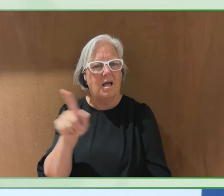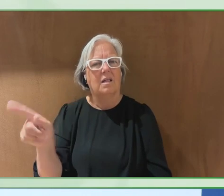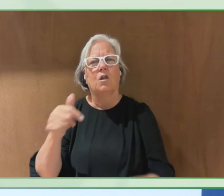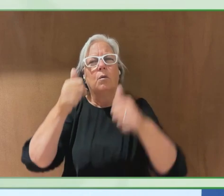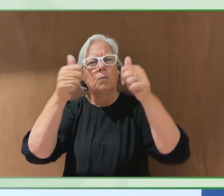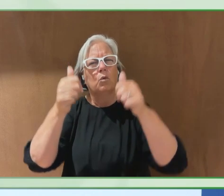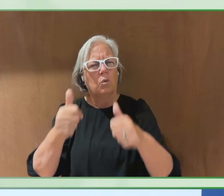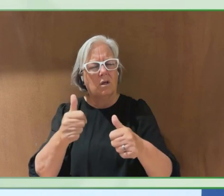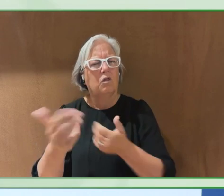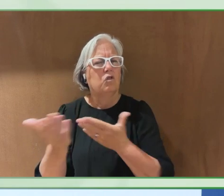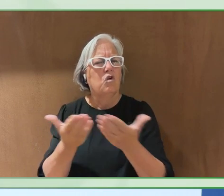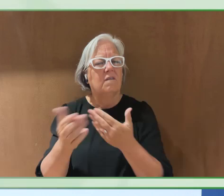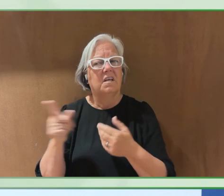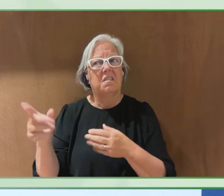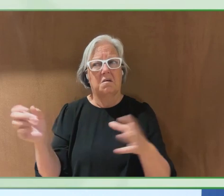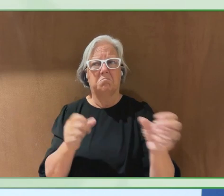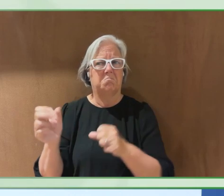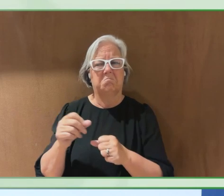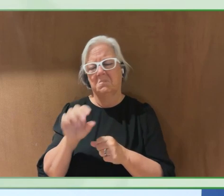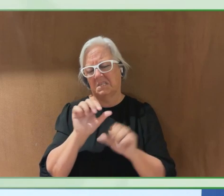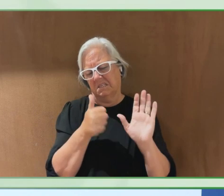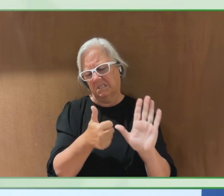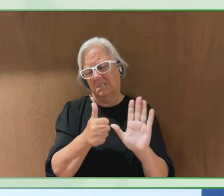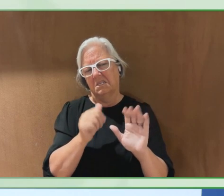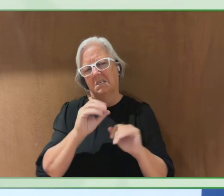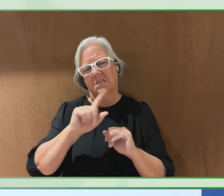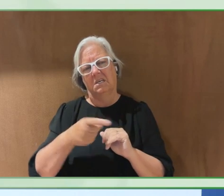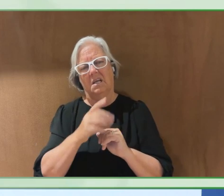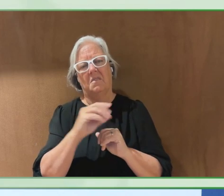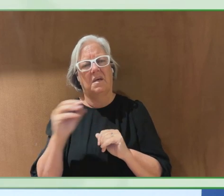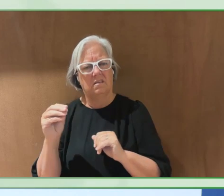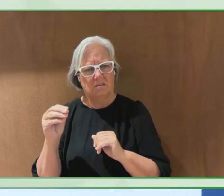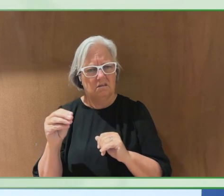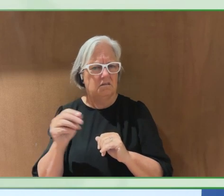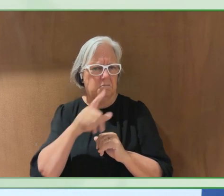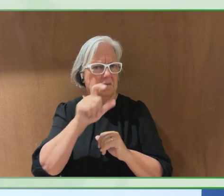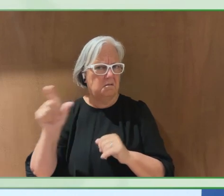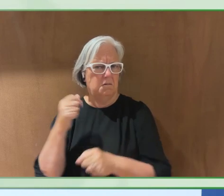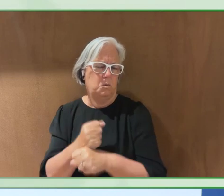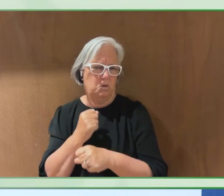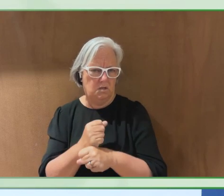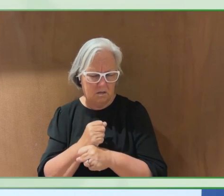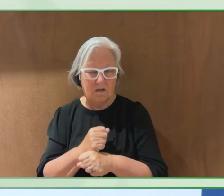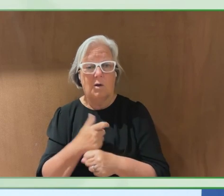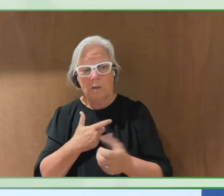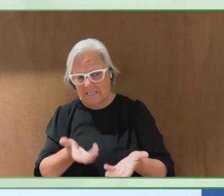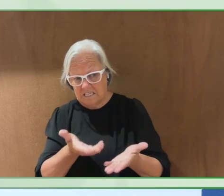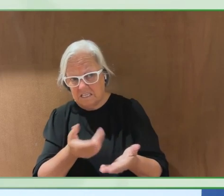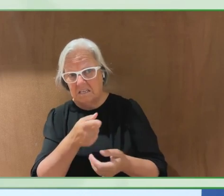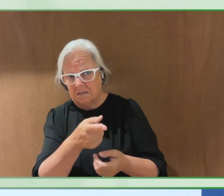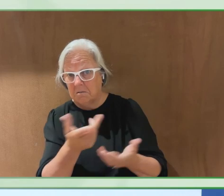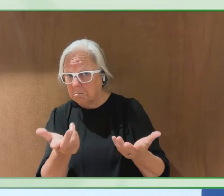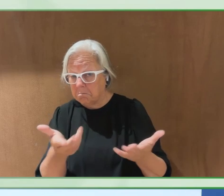Poland. And we supported this employer to open for cooperation with people